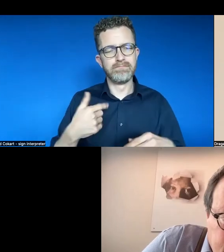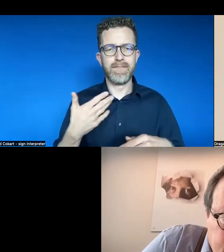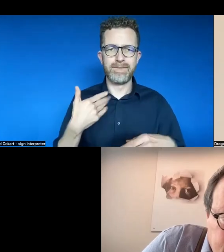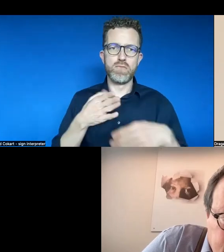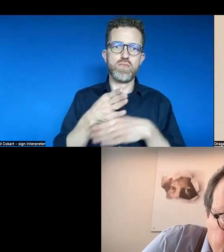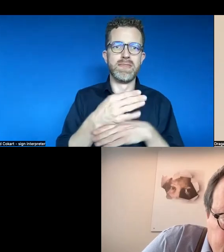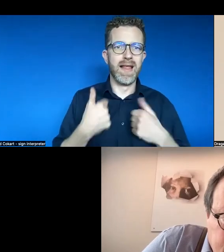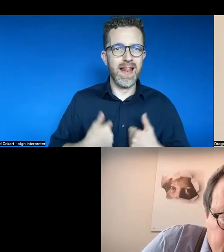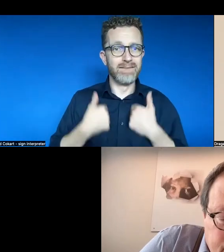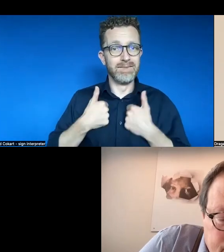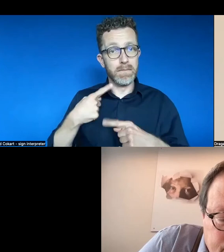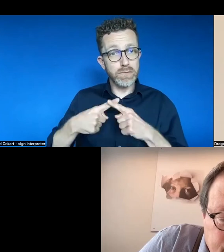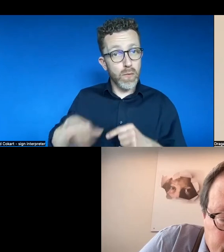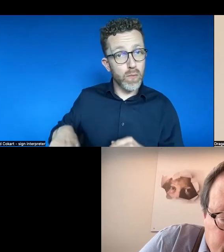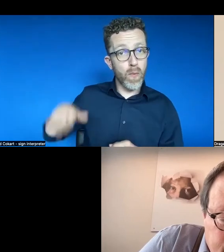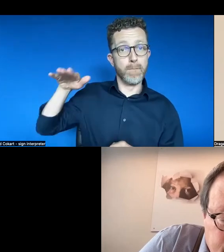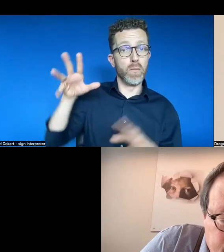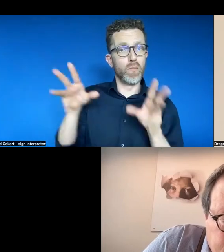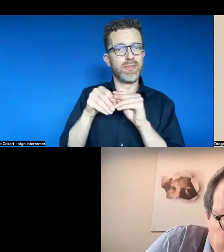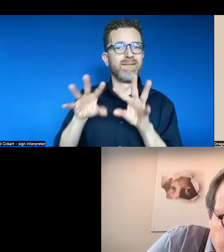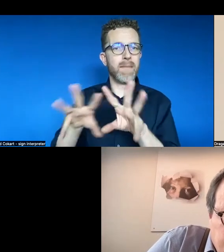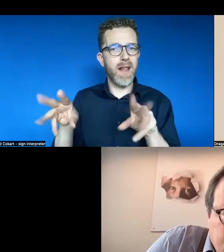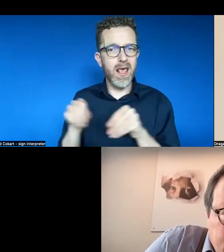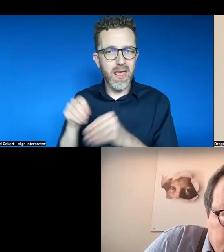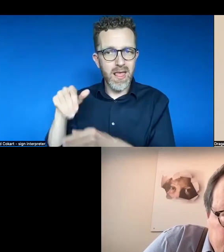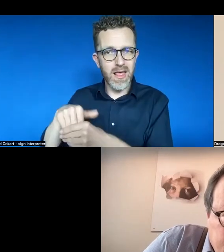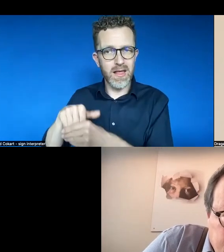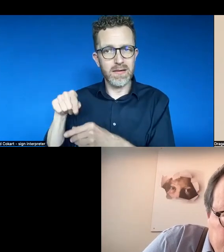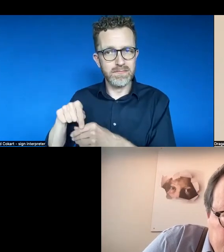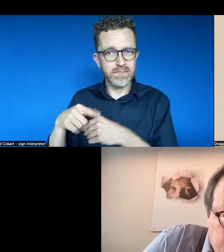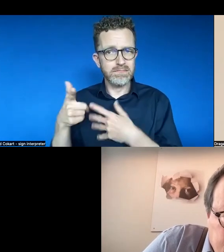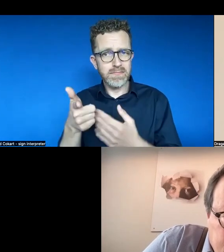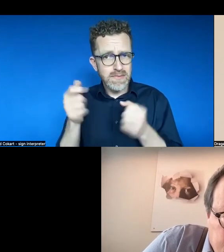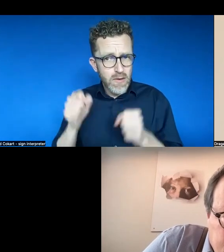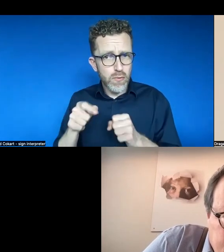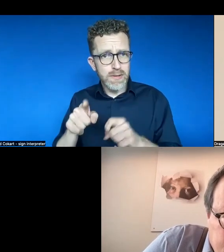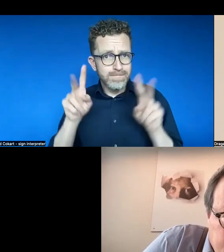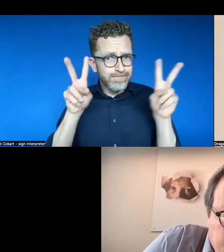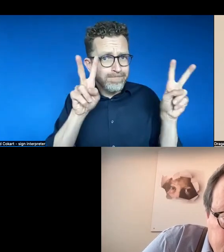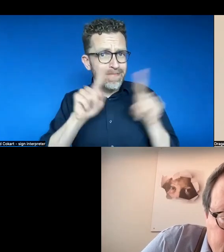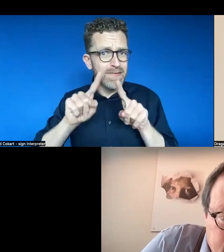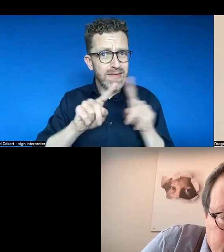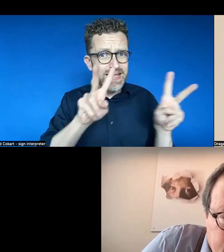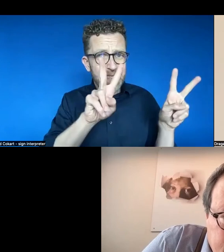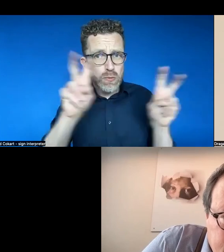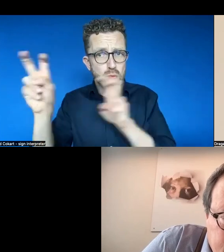it's possible to replicate family environment in a group home. So maybe if you can reflect us